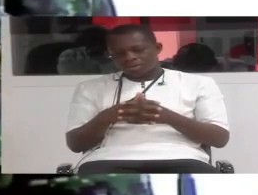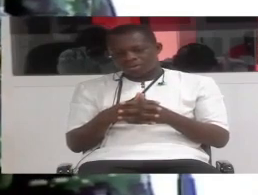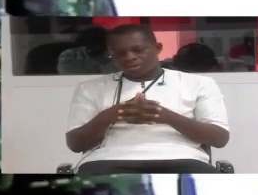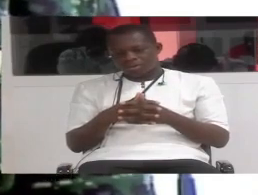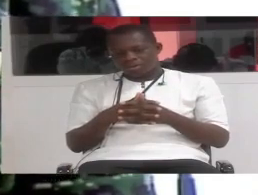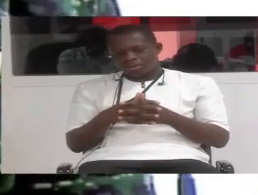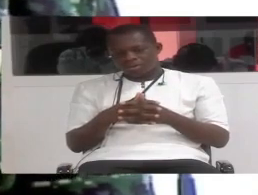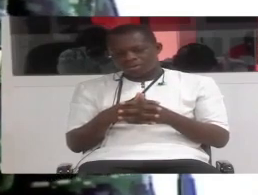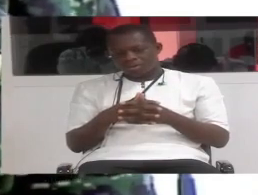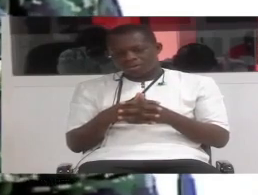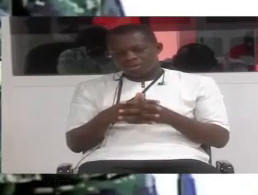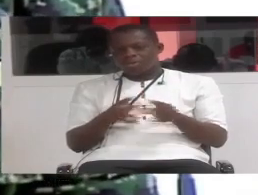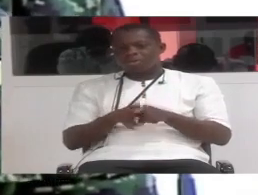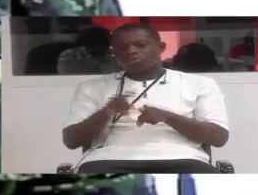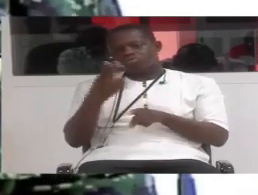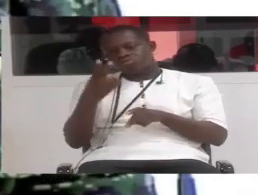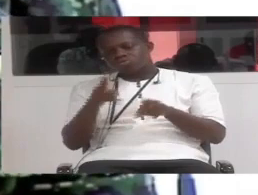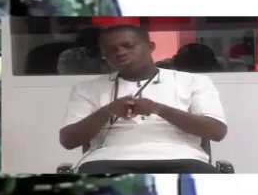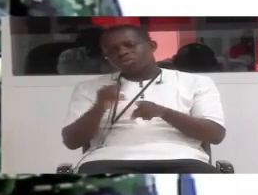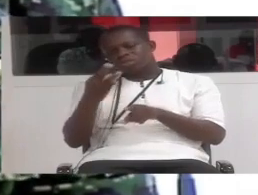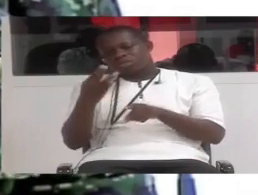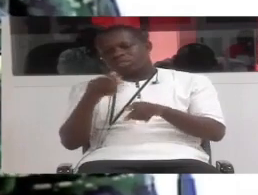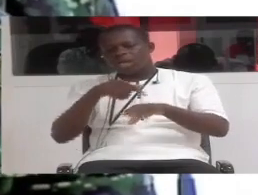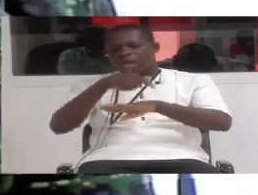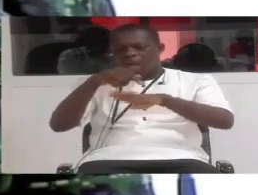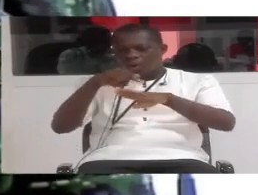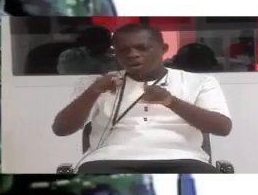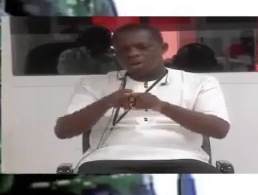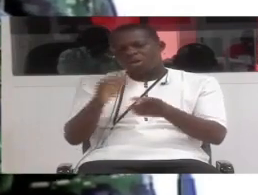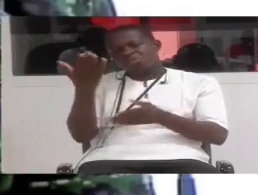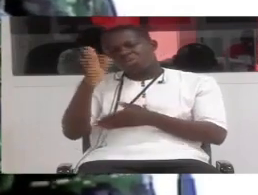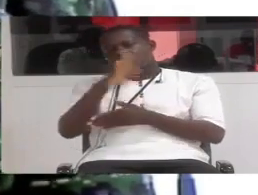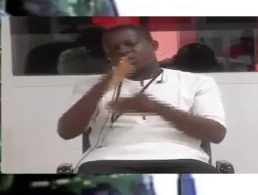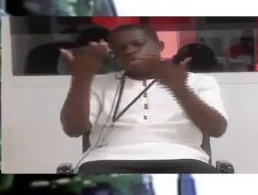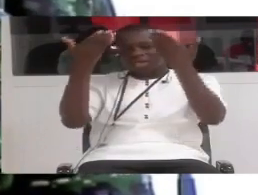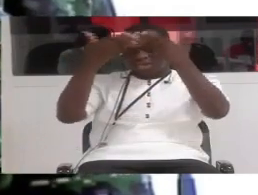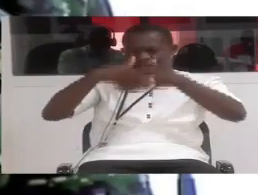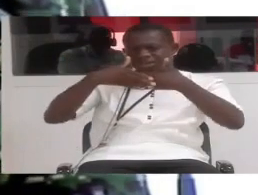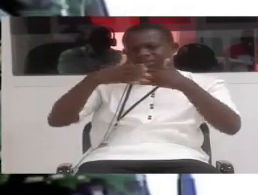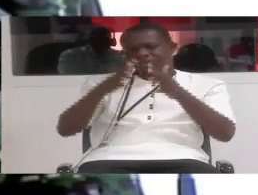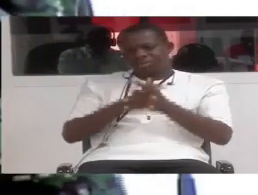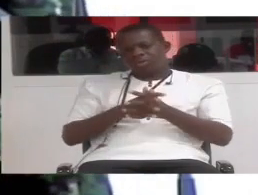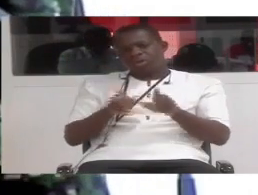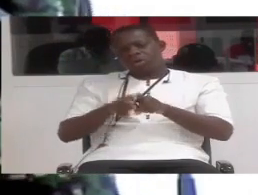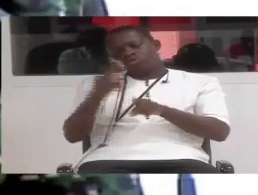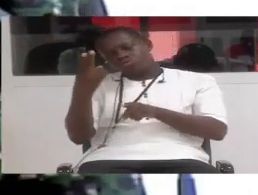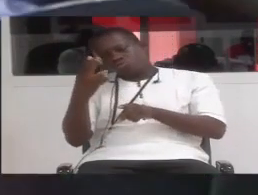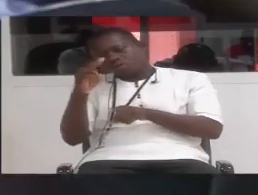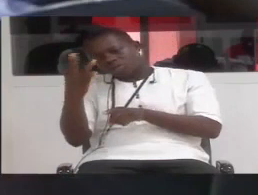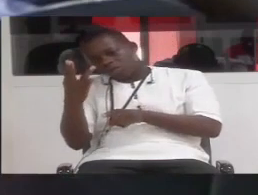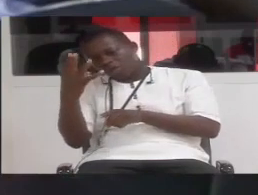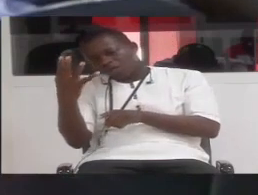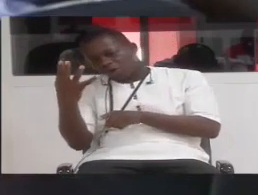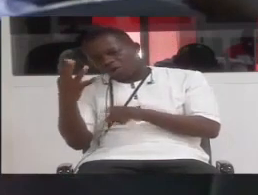gudi? Gudi la. This would be around between 2 and Iri be boori 4 dal. In